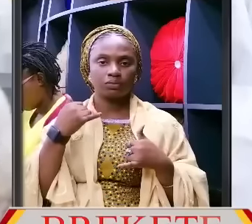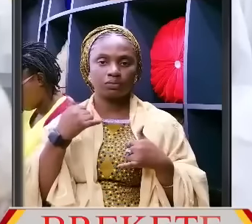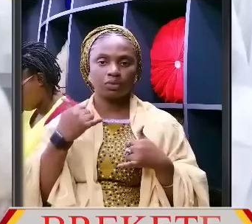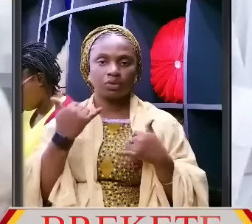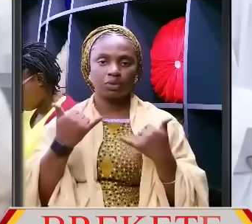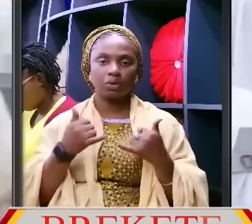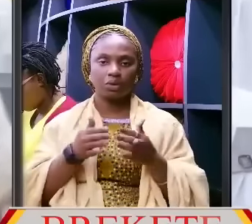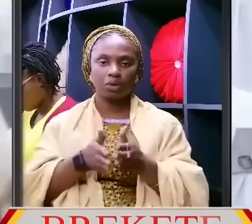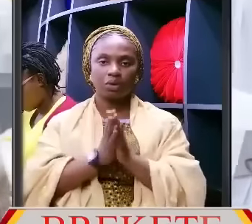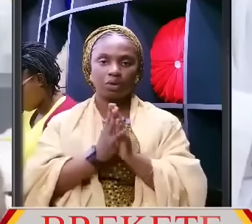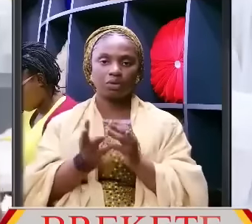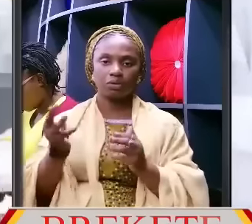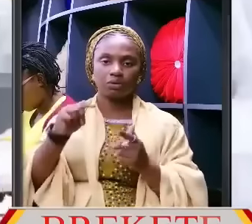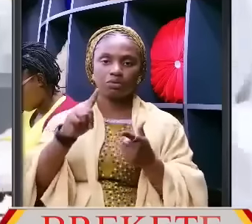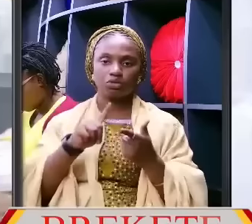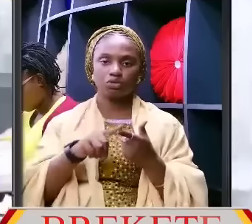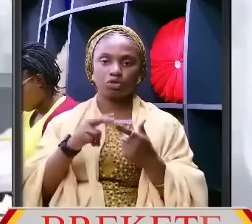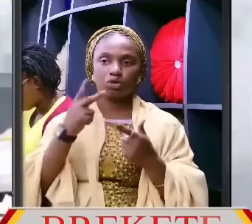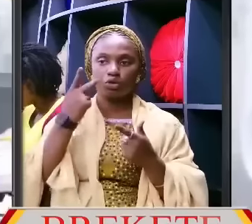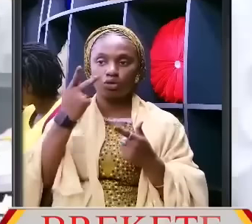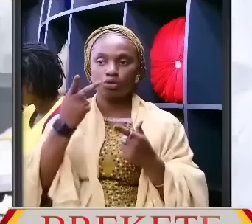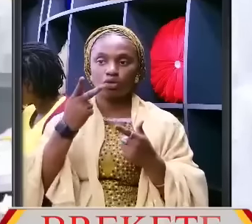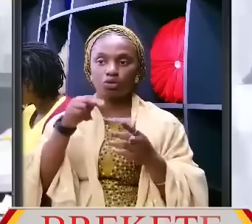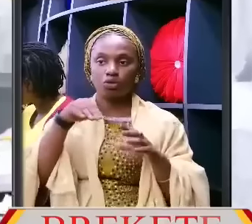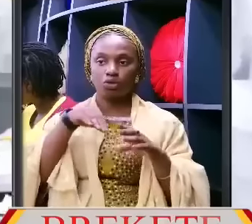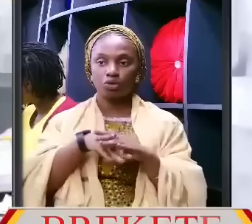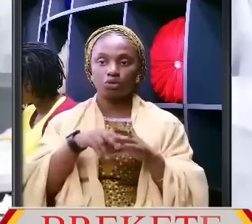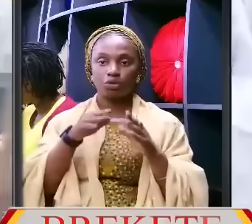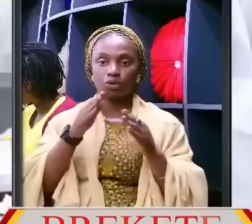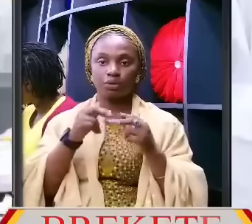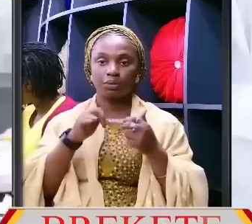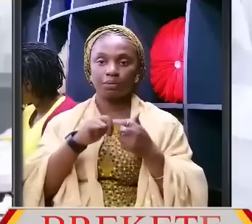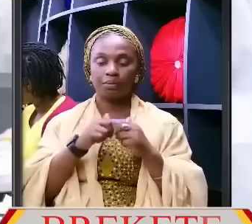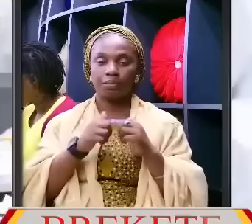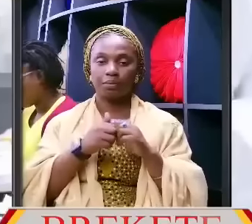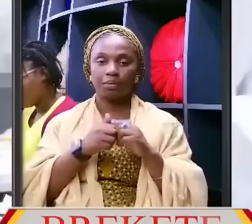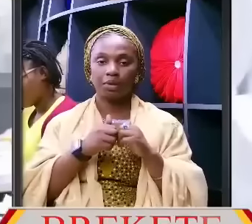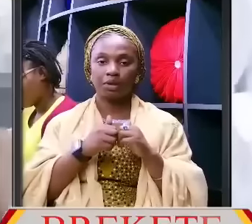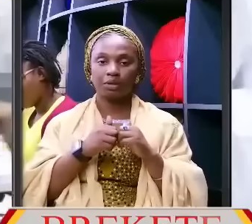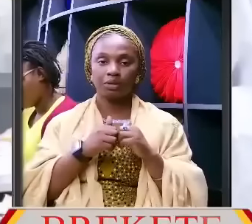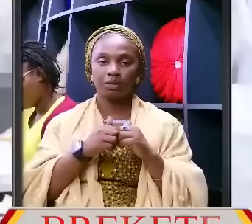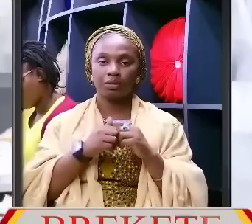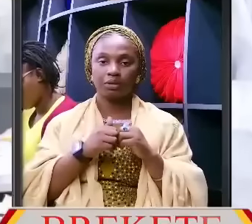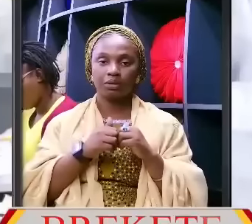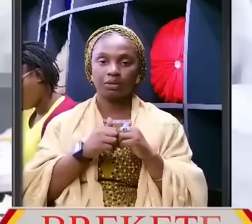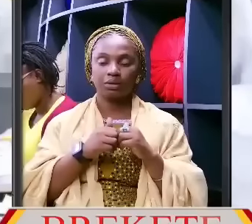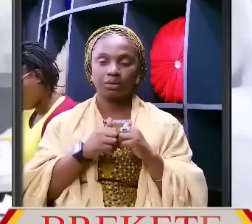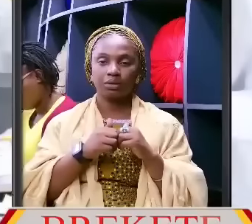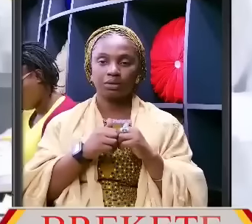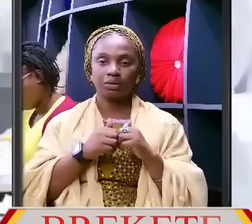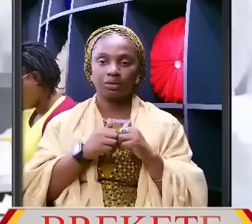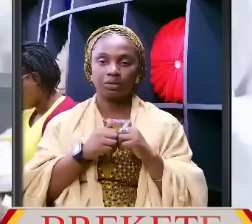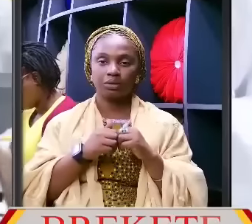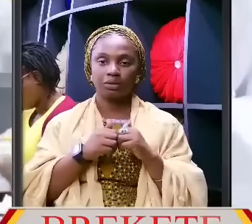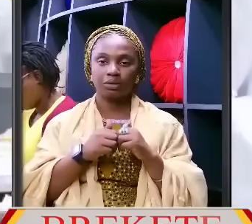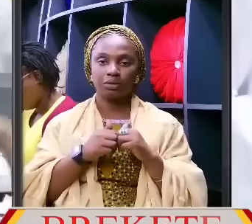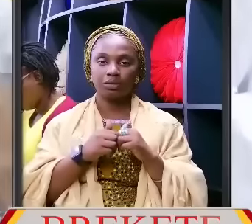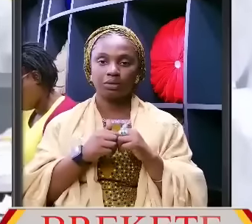Now ask them to look into the matter of the house. Okay, is that ogbona ebuwa ti da owe